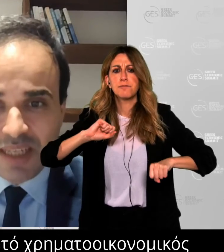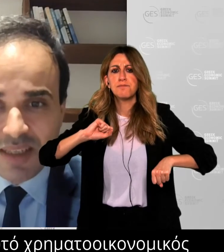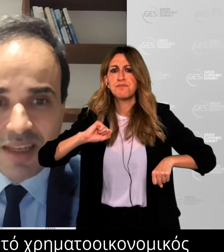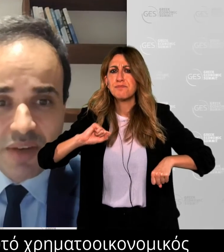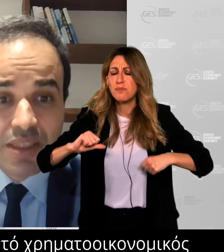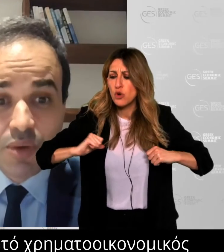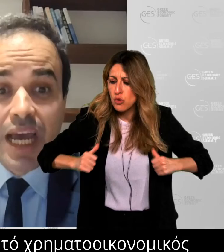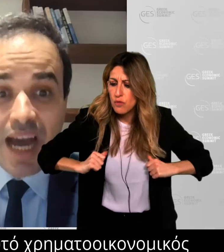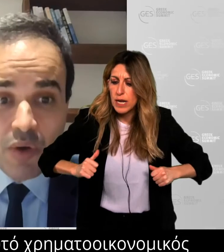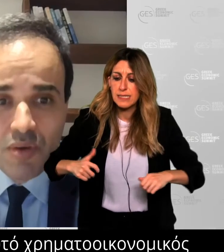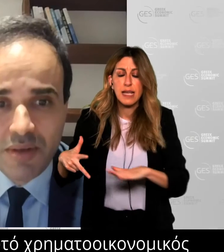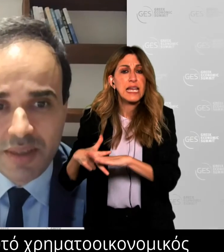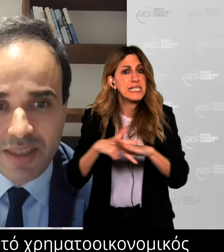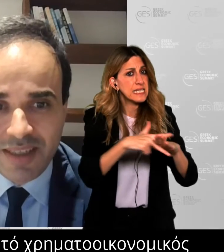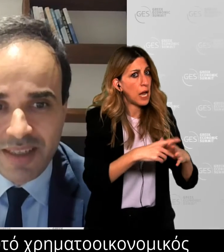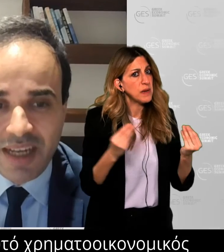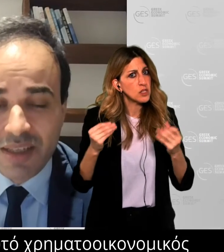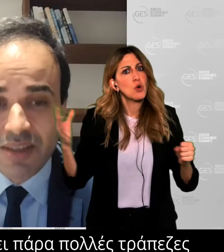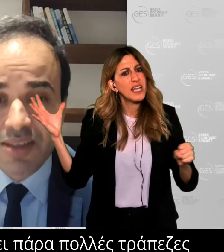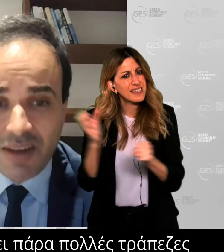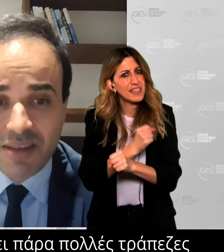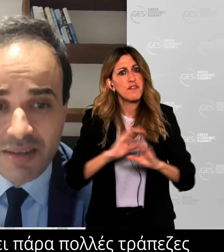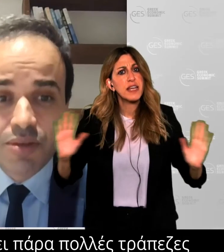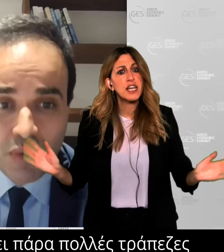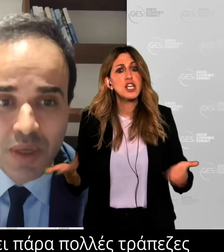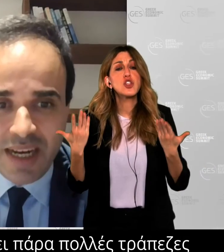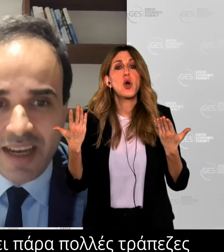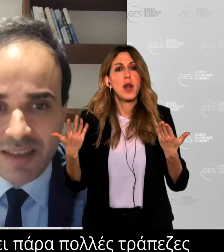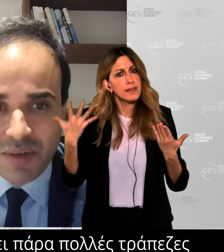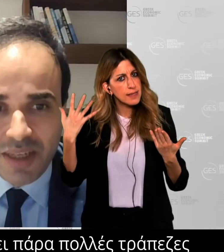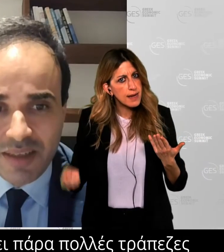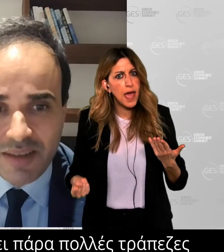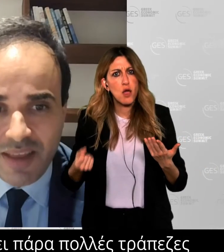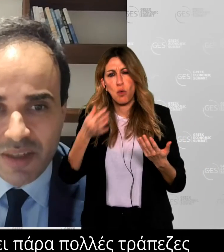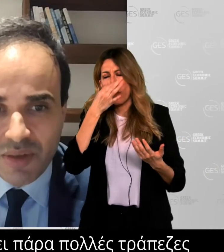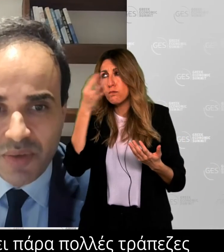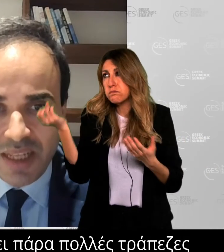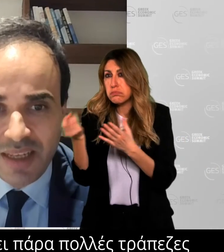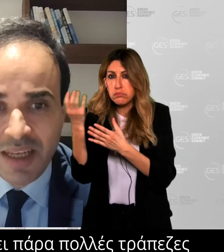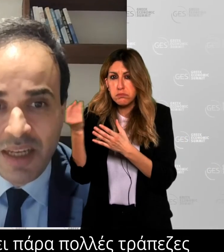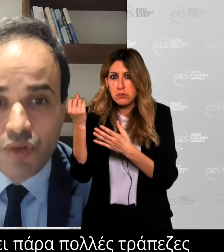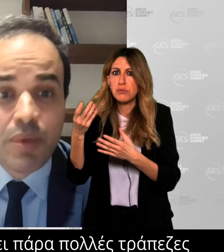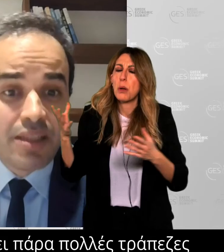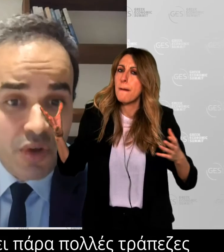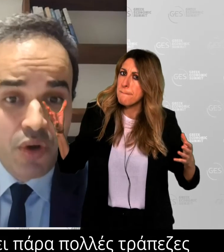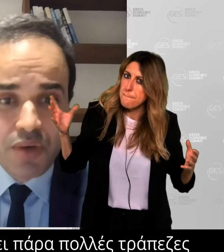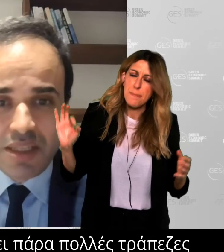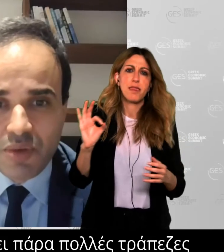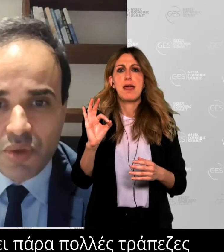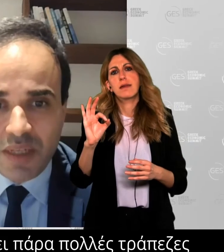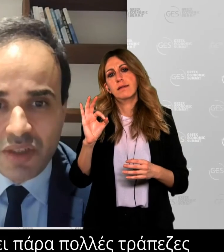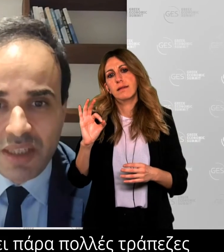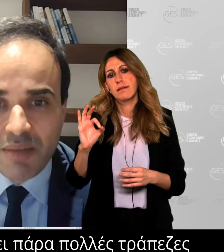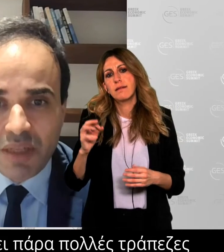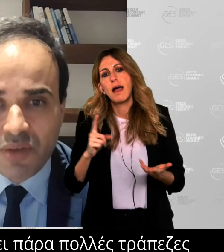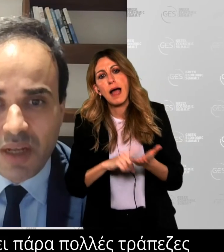is now needed is clarity on the how, and start doing and acting on things concretely to build their own net